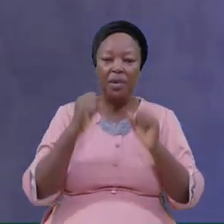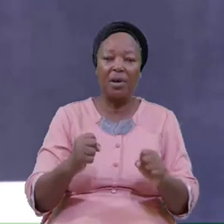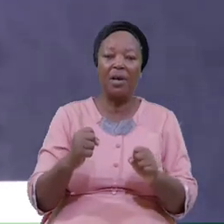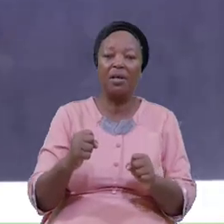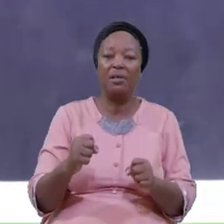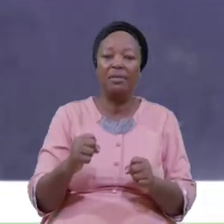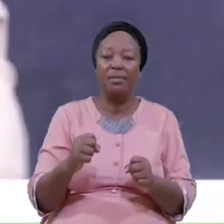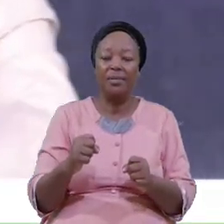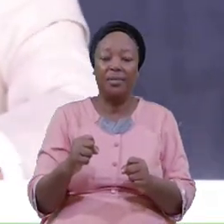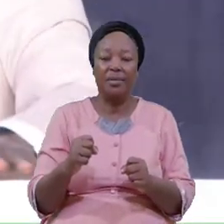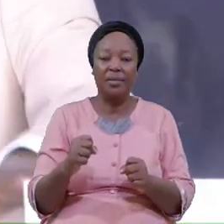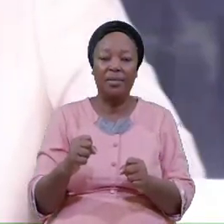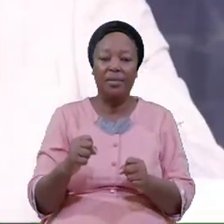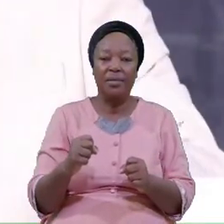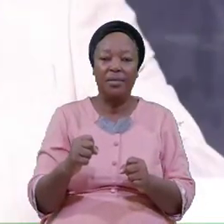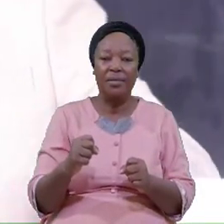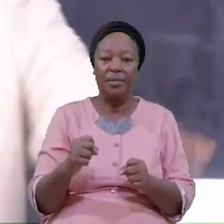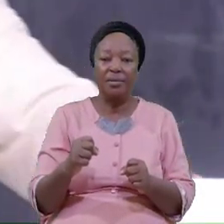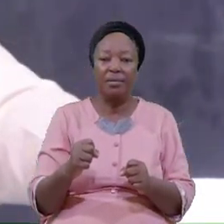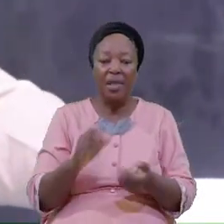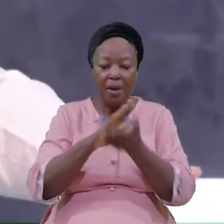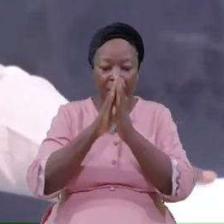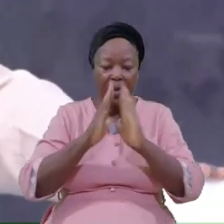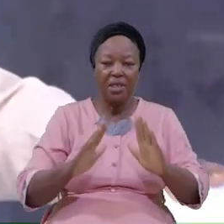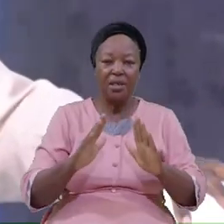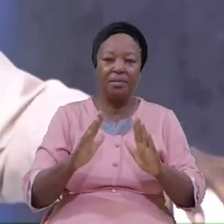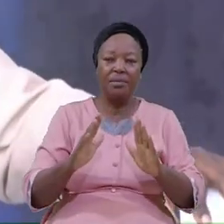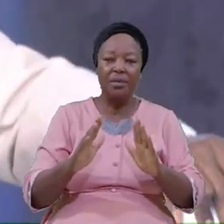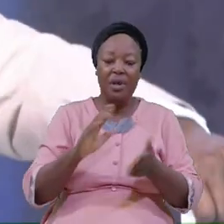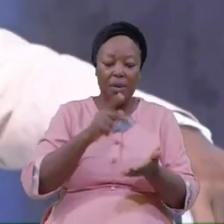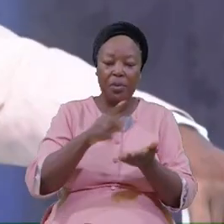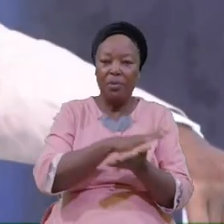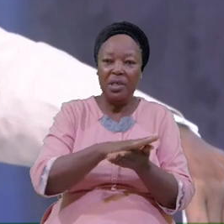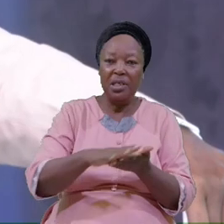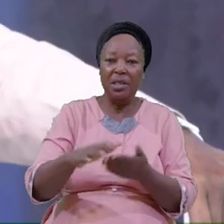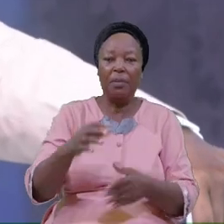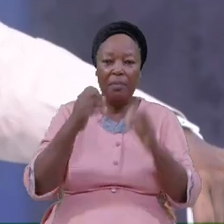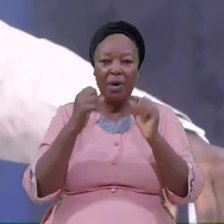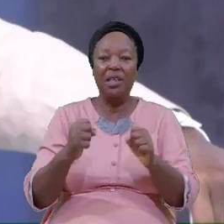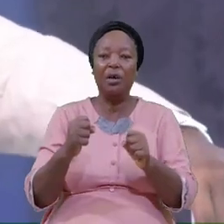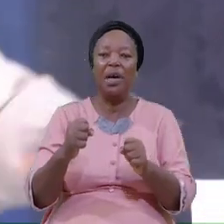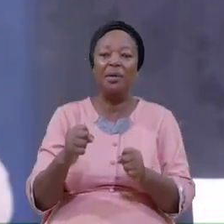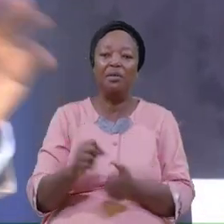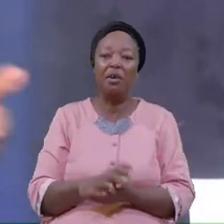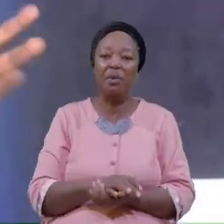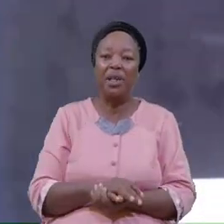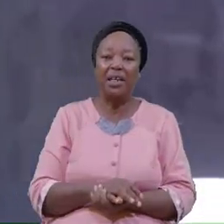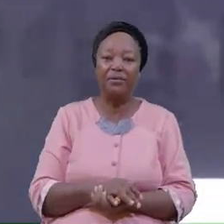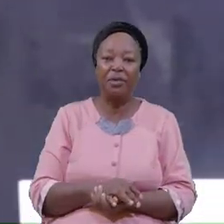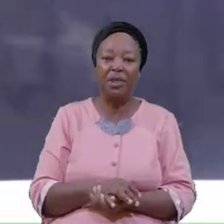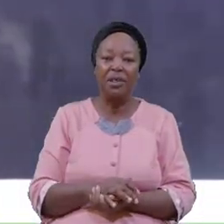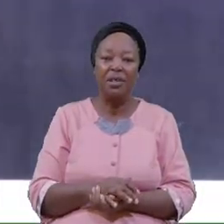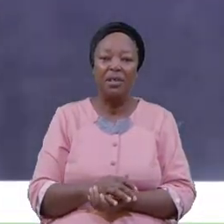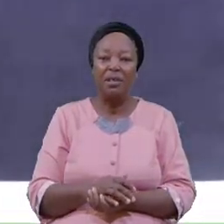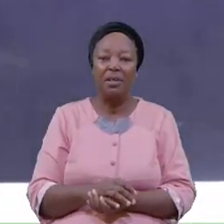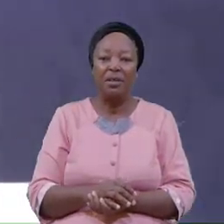élevé du plein salut que nous appelons peace, la puissance. Purity, power. La paix, la pureté, put la